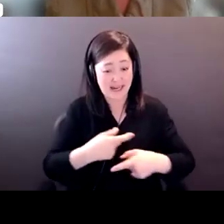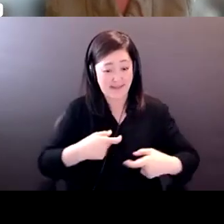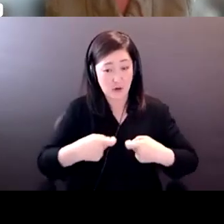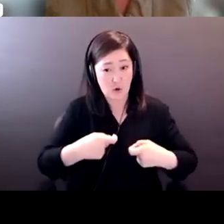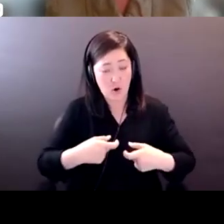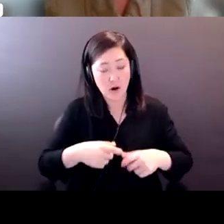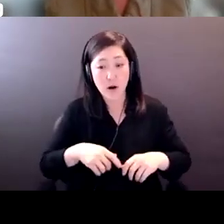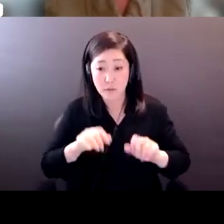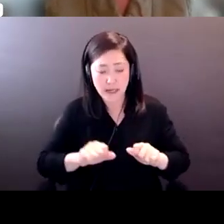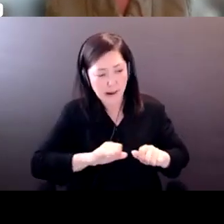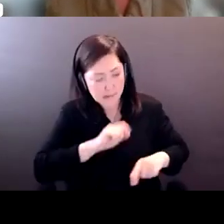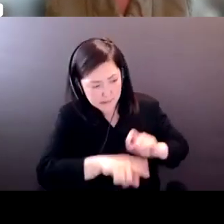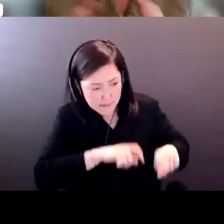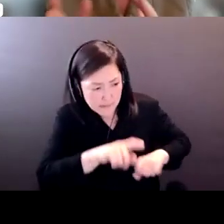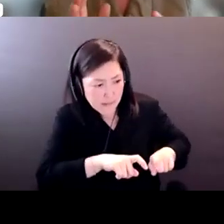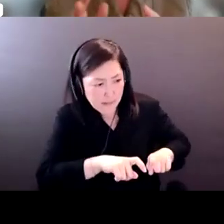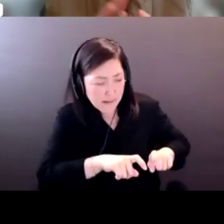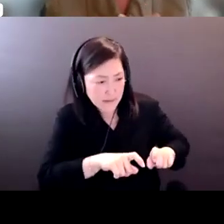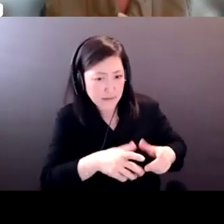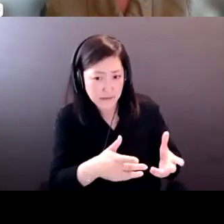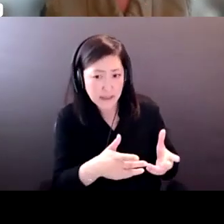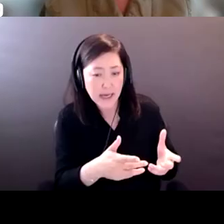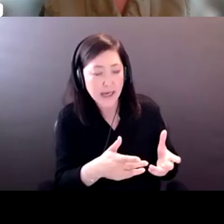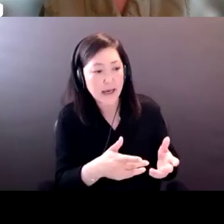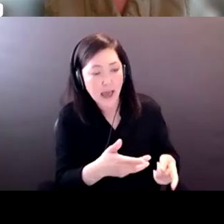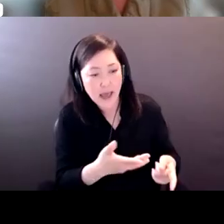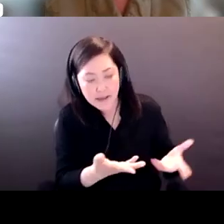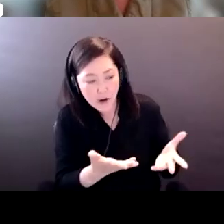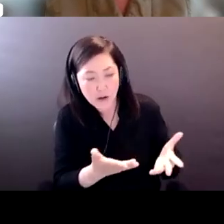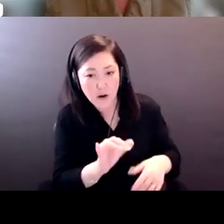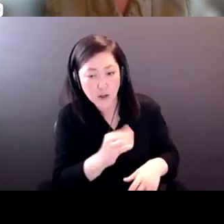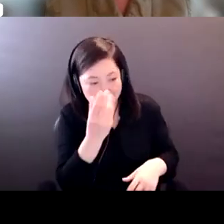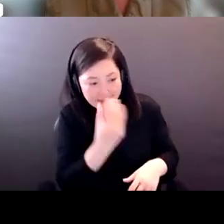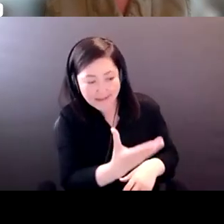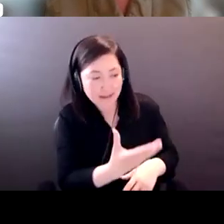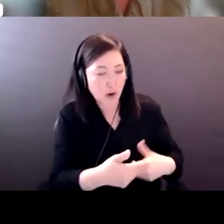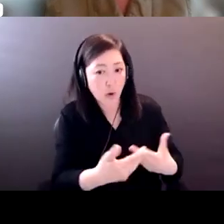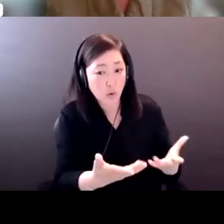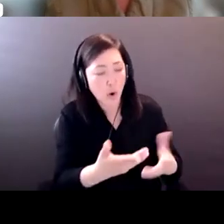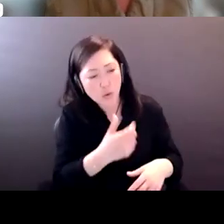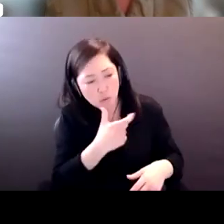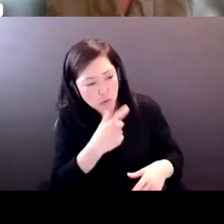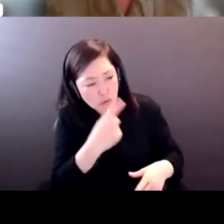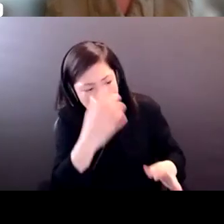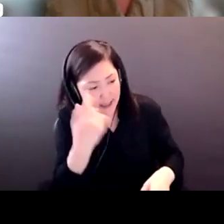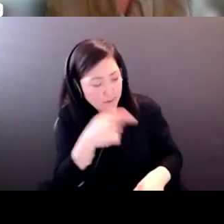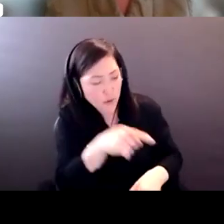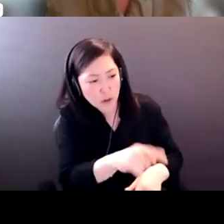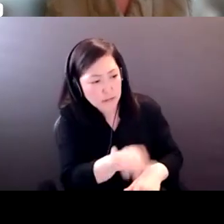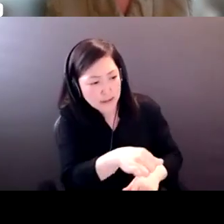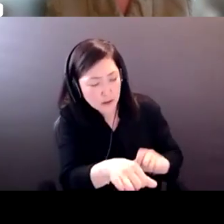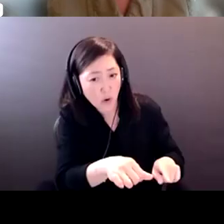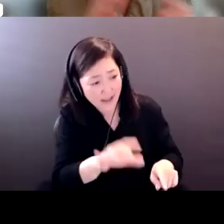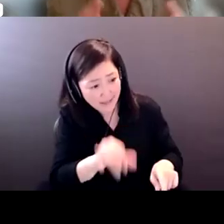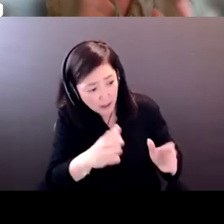understand, to the extent that is appropriate in their context, what the legal constructs are around who made the decision. Was the individual